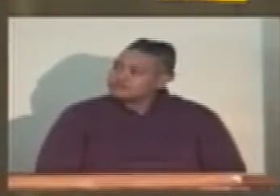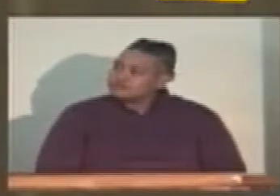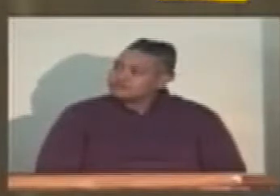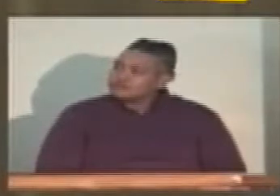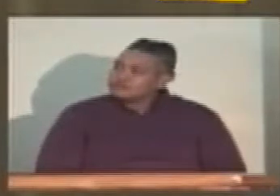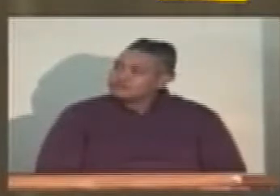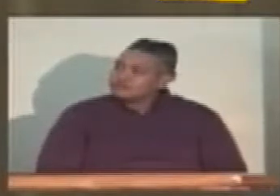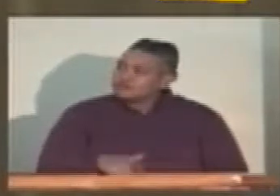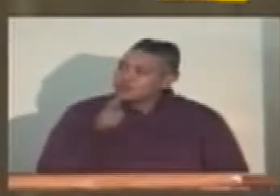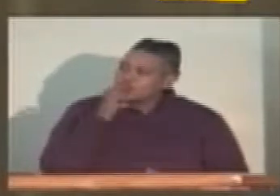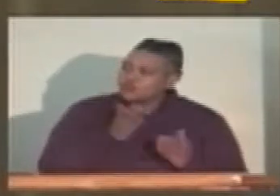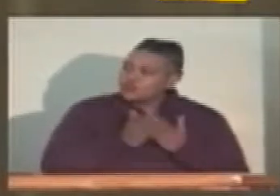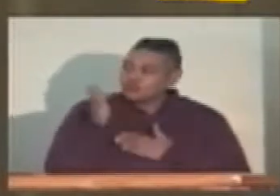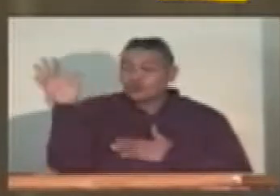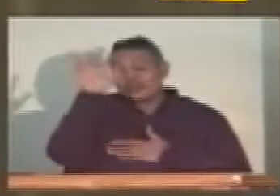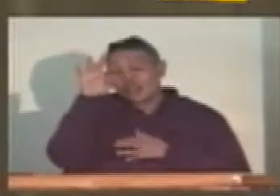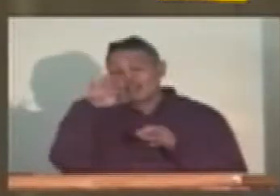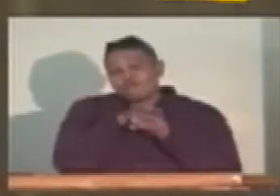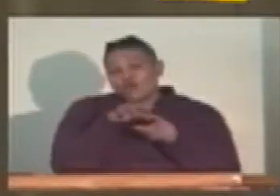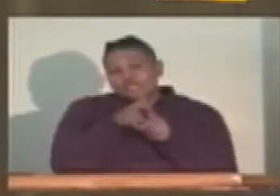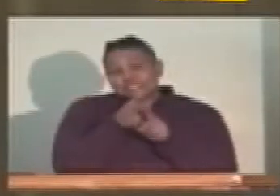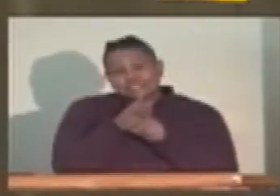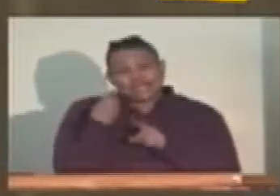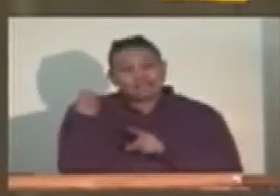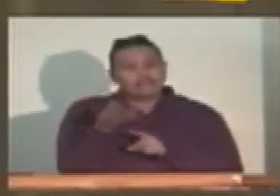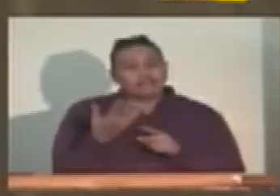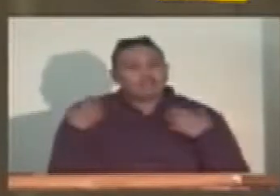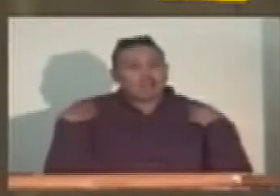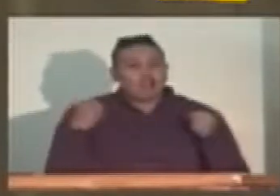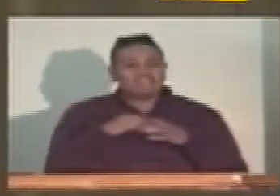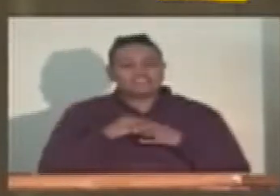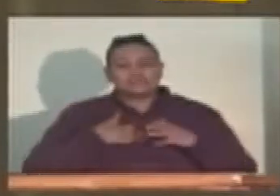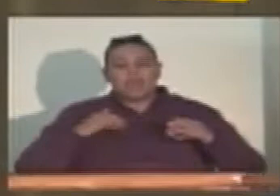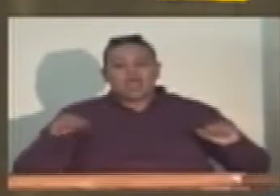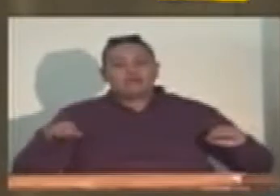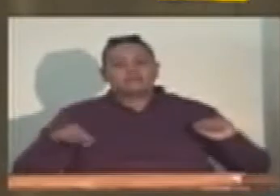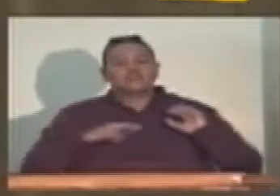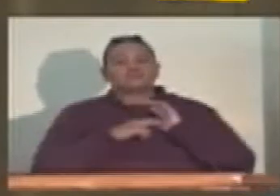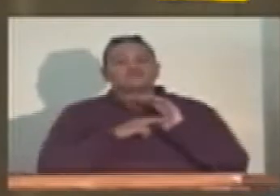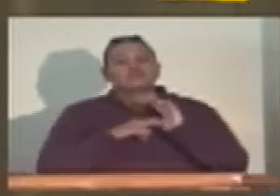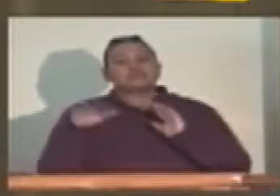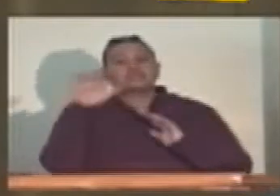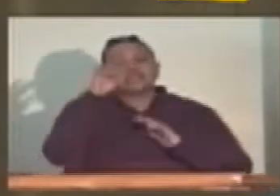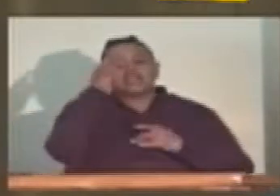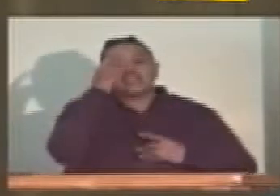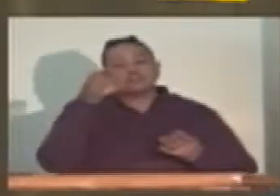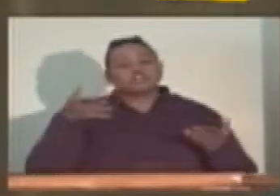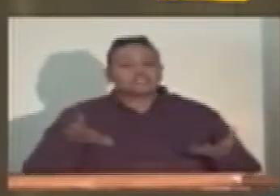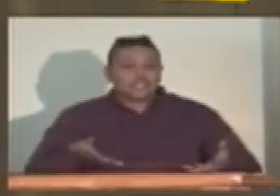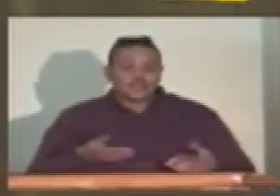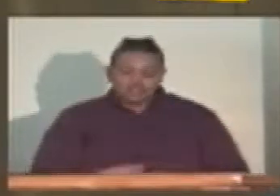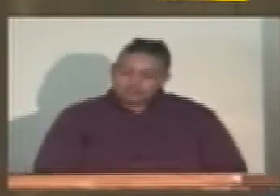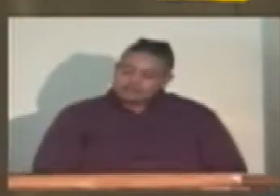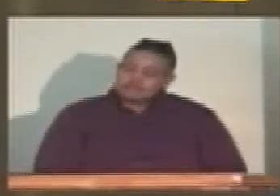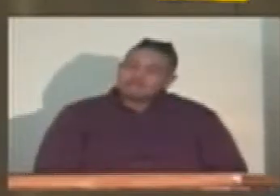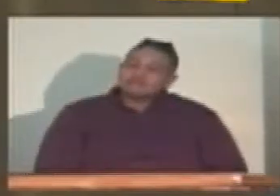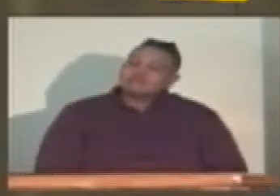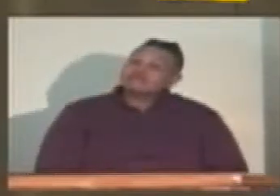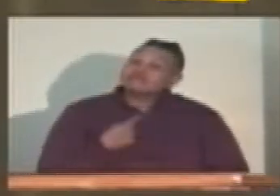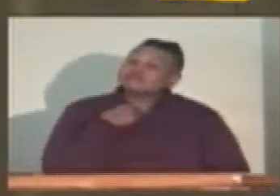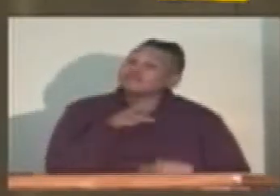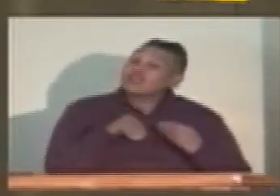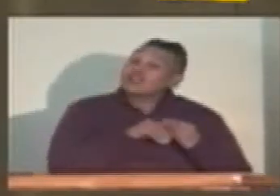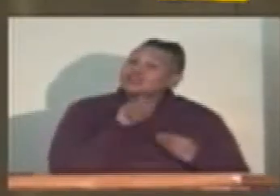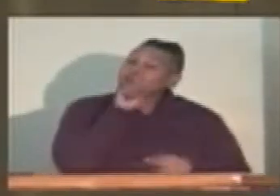who by their votes have expressed continued confidence in my ability to represent their interest here. I